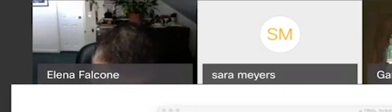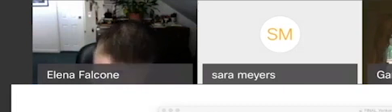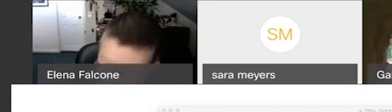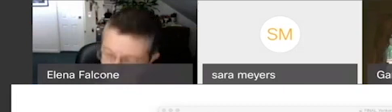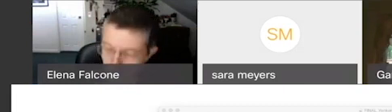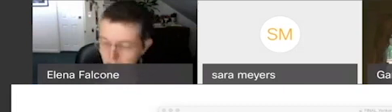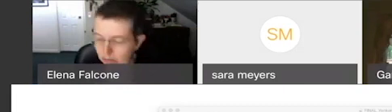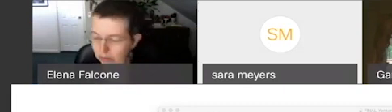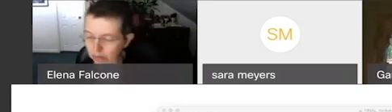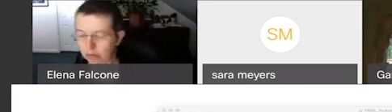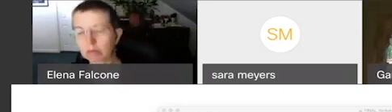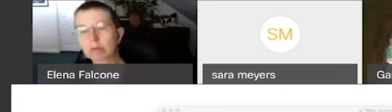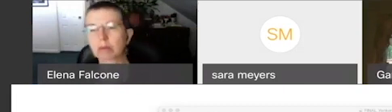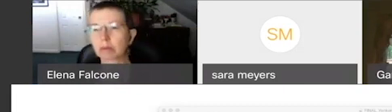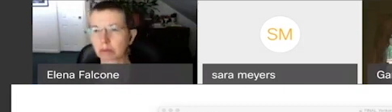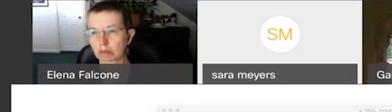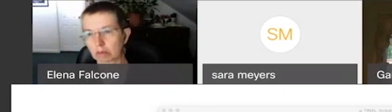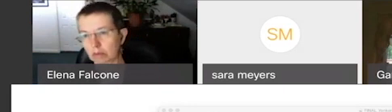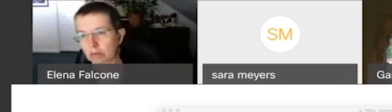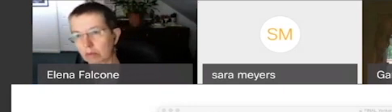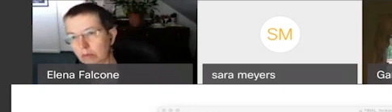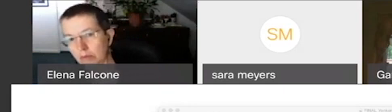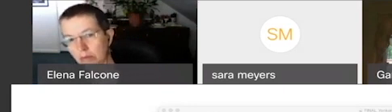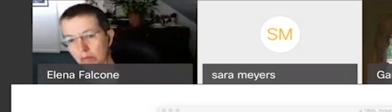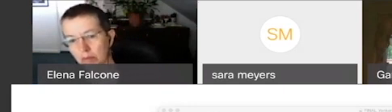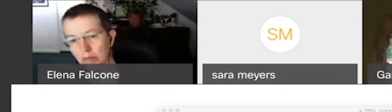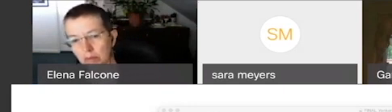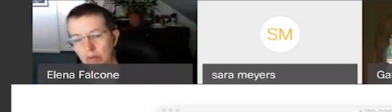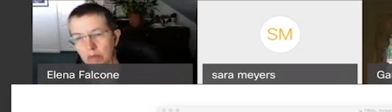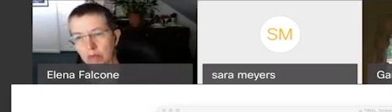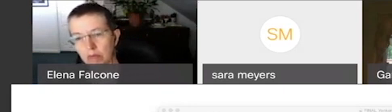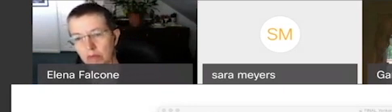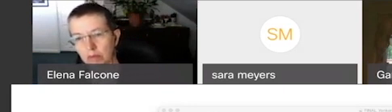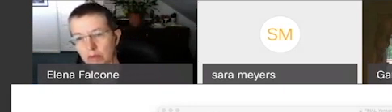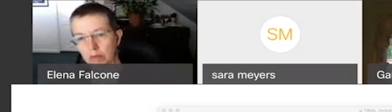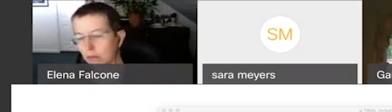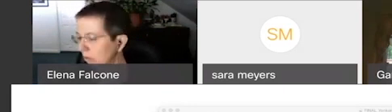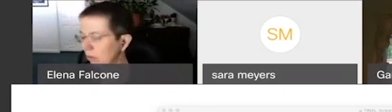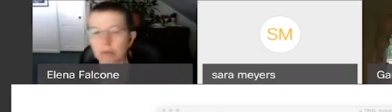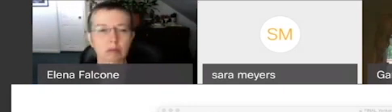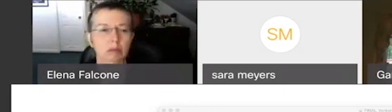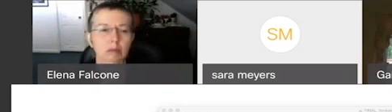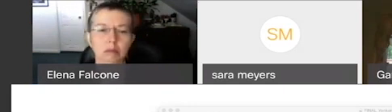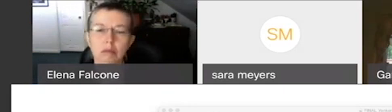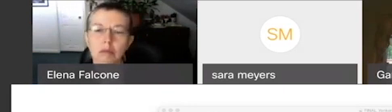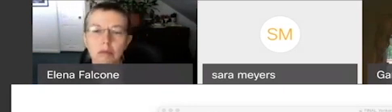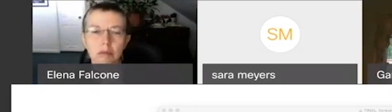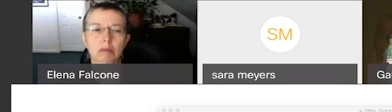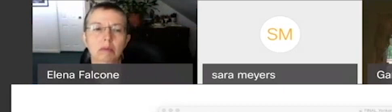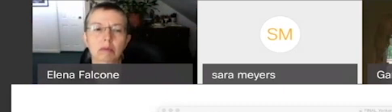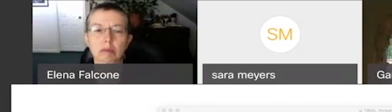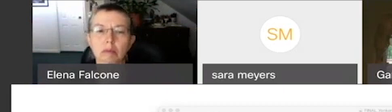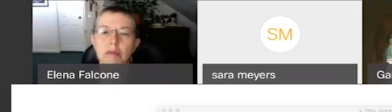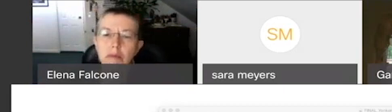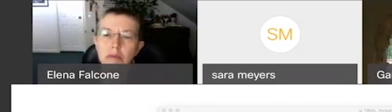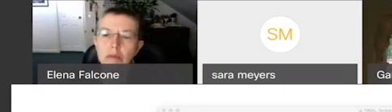and those needs cannot be met in the home, they're going to recommend that you go to a nursing home. So